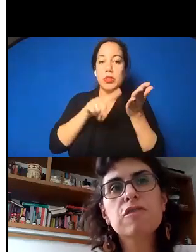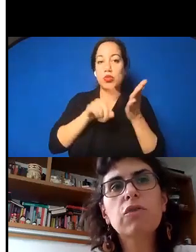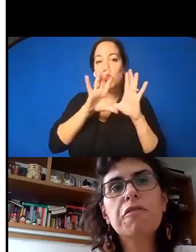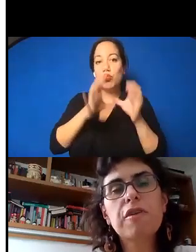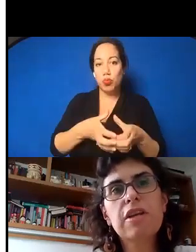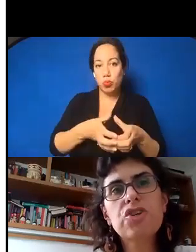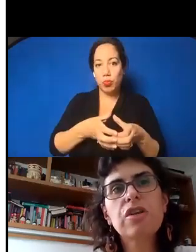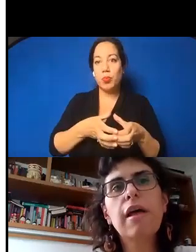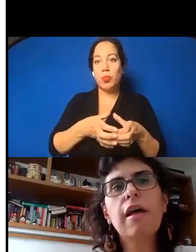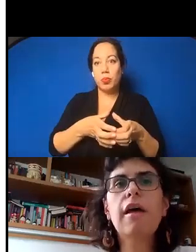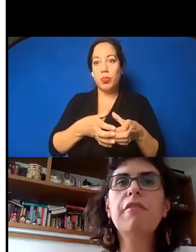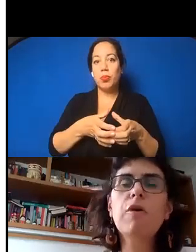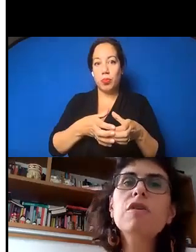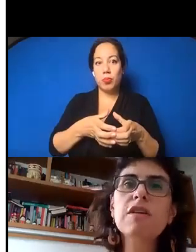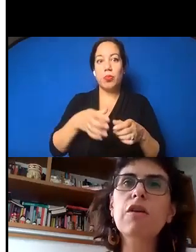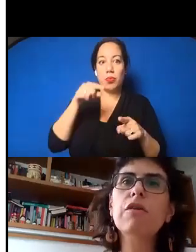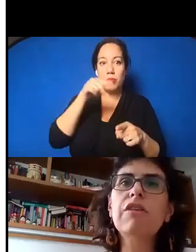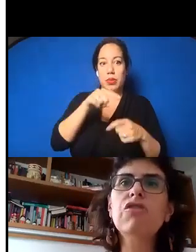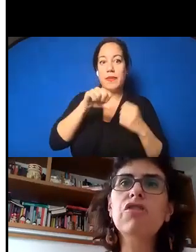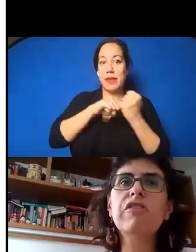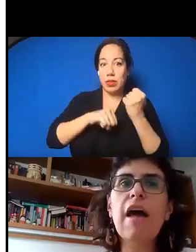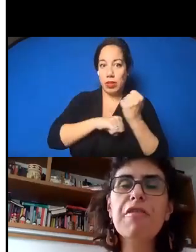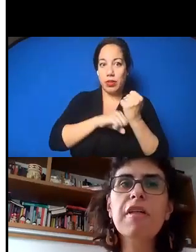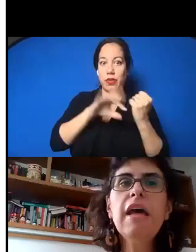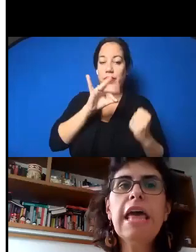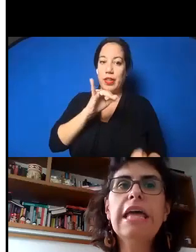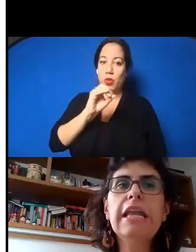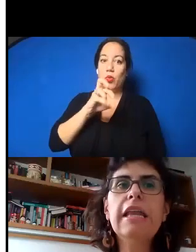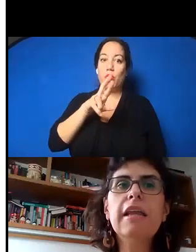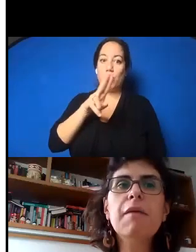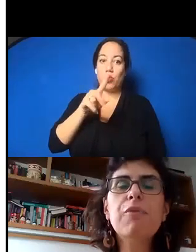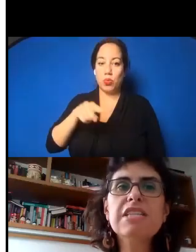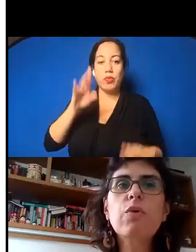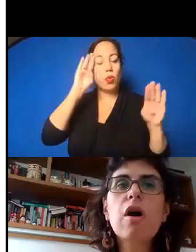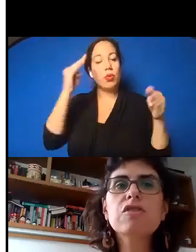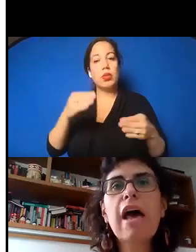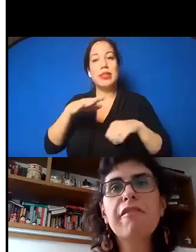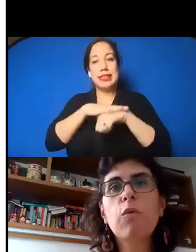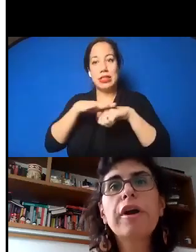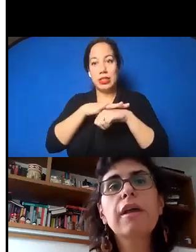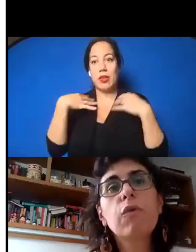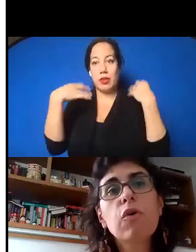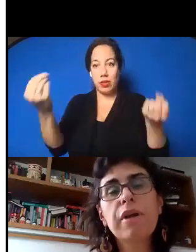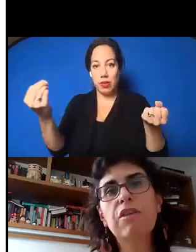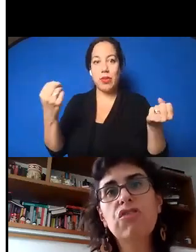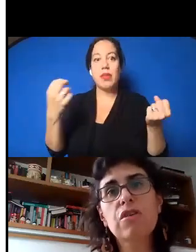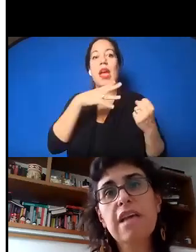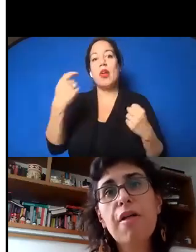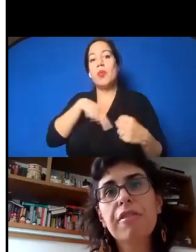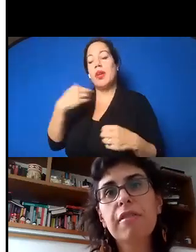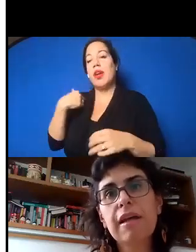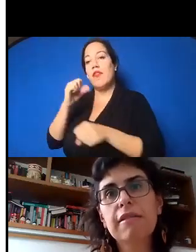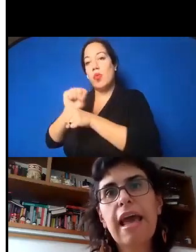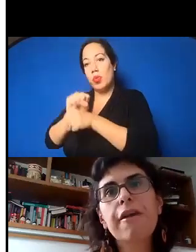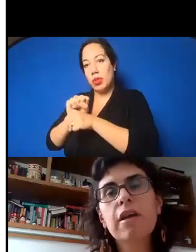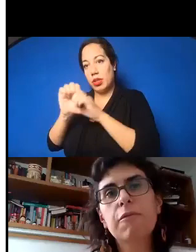in Oswaldo Cruz Foundation focused on indigenous health. And in Abrasco, we also have a working group, Indigenous